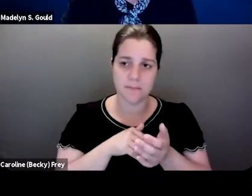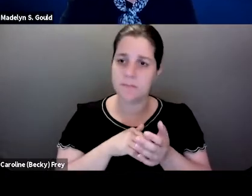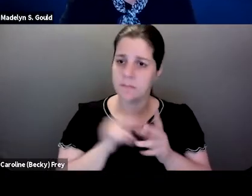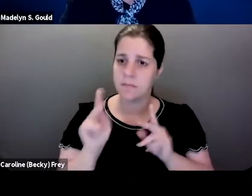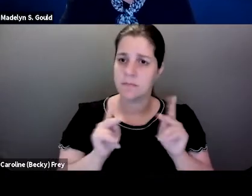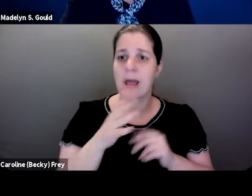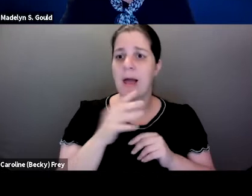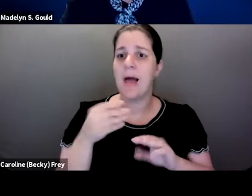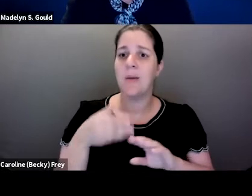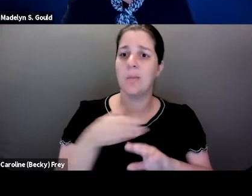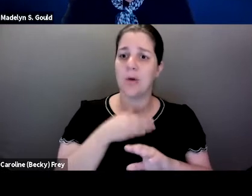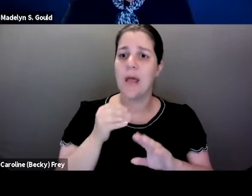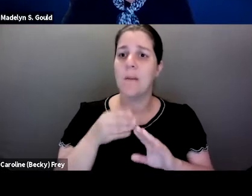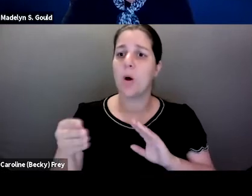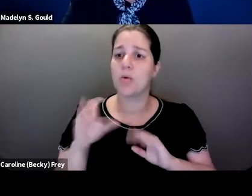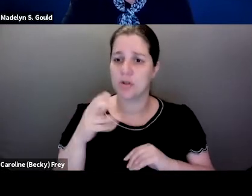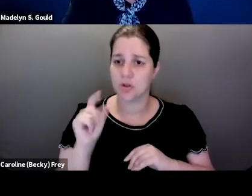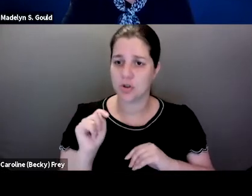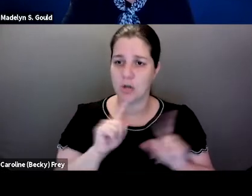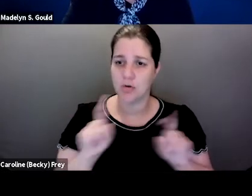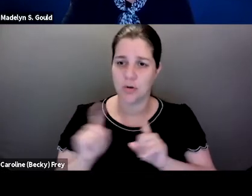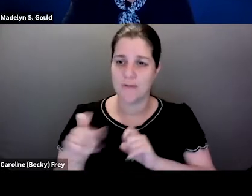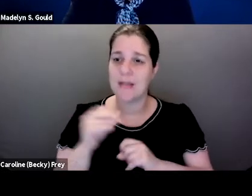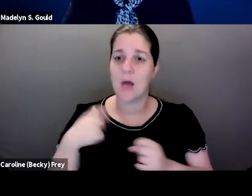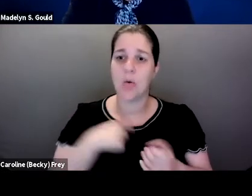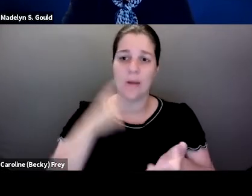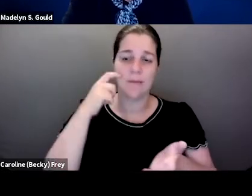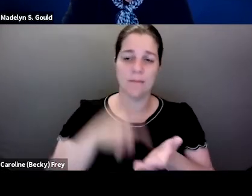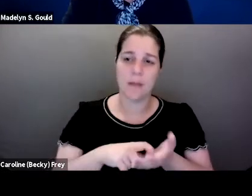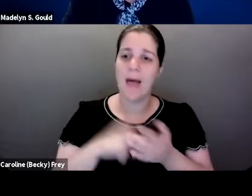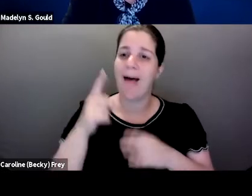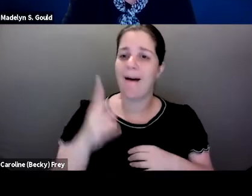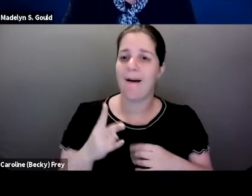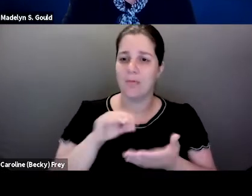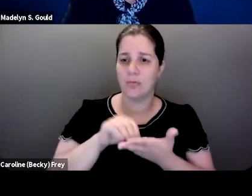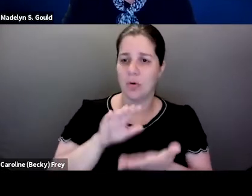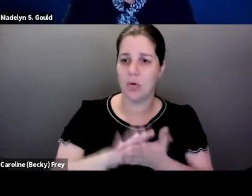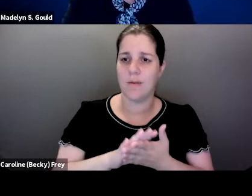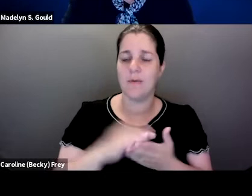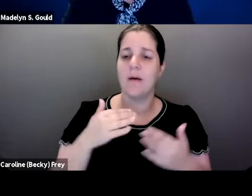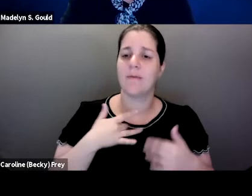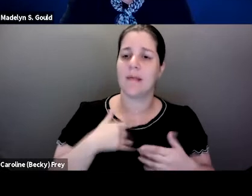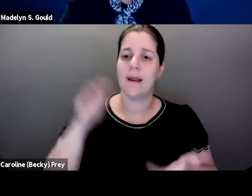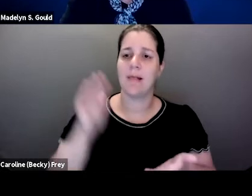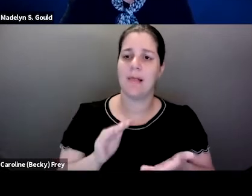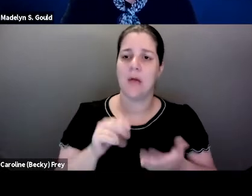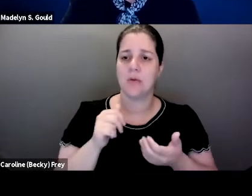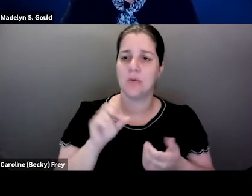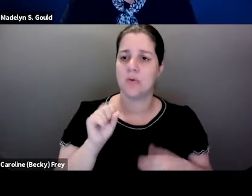surveys. And that we also found that about half reported being less suicidal at the end of the